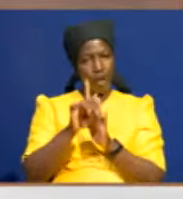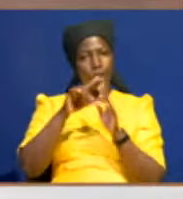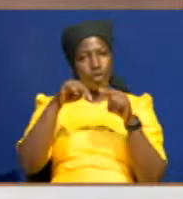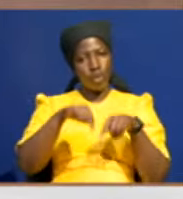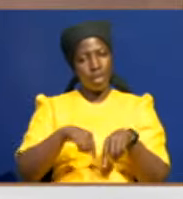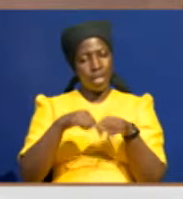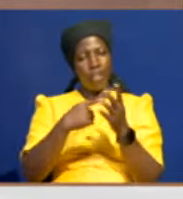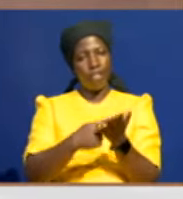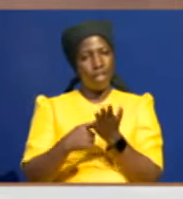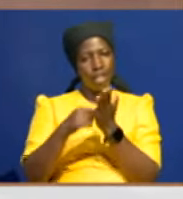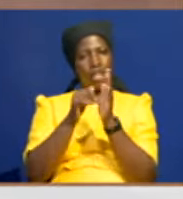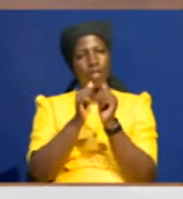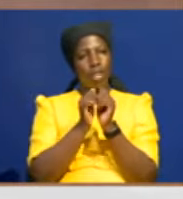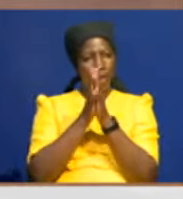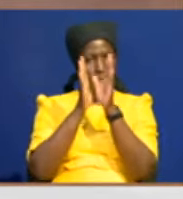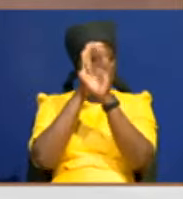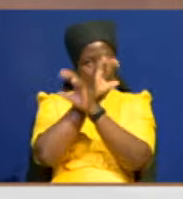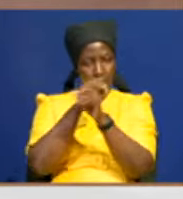Mr. President at length